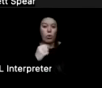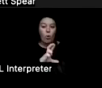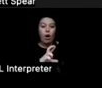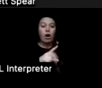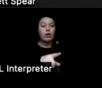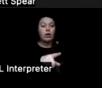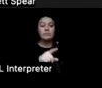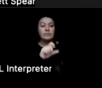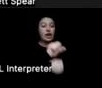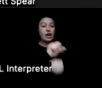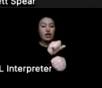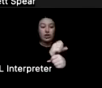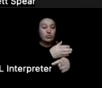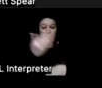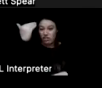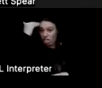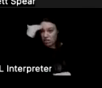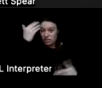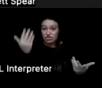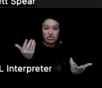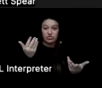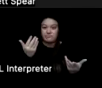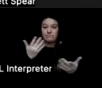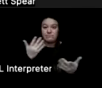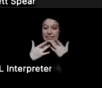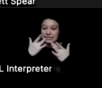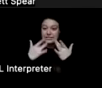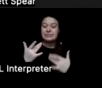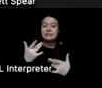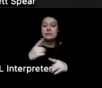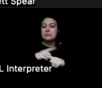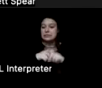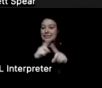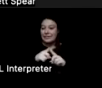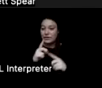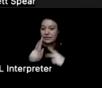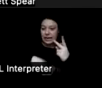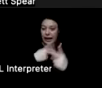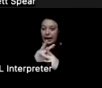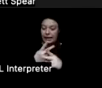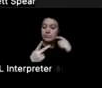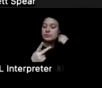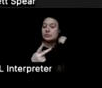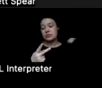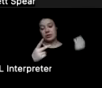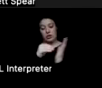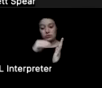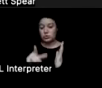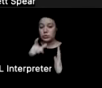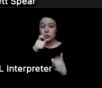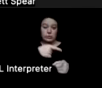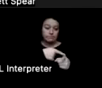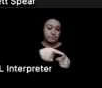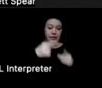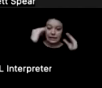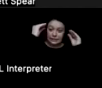this from a different stage. Each of us are at different types of institutions, which are then mentoring students that are going into teaching, research, maybe